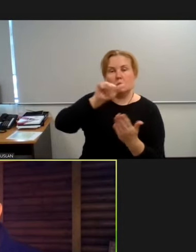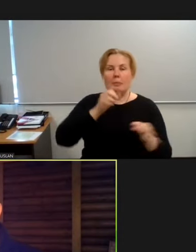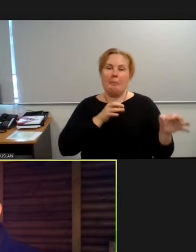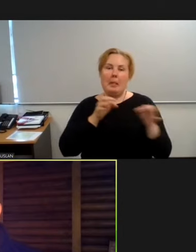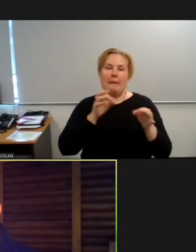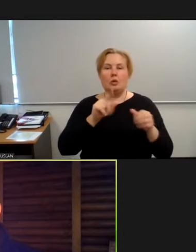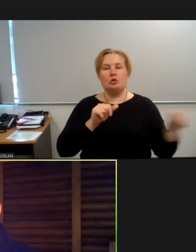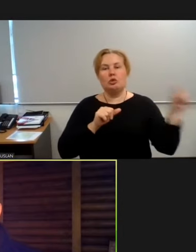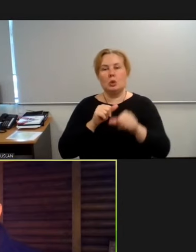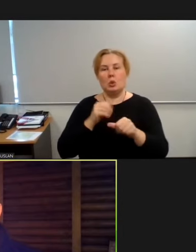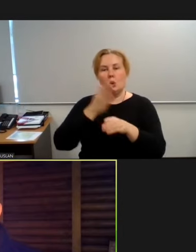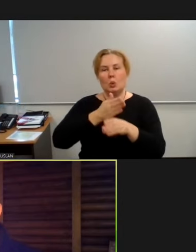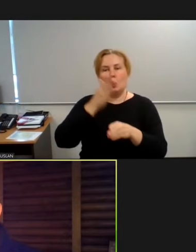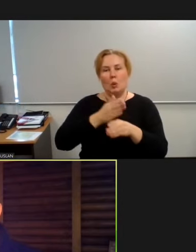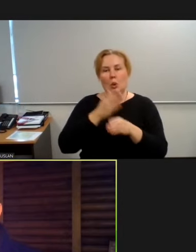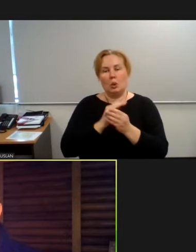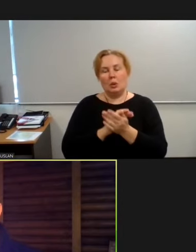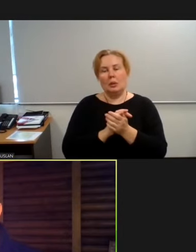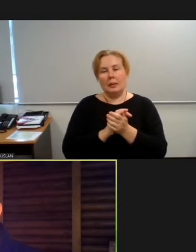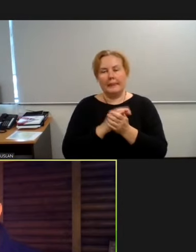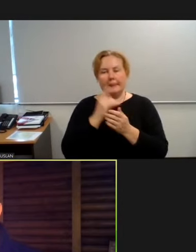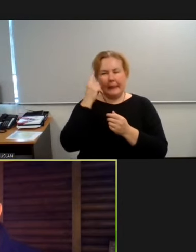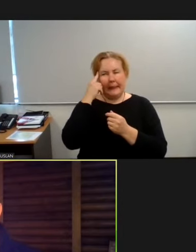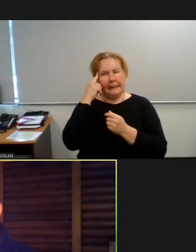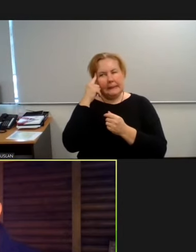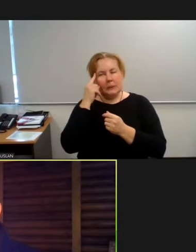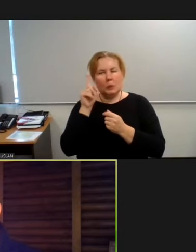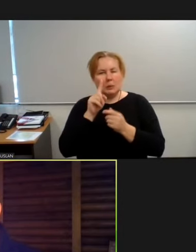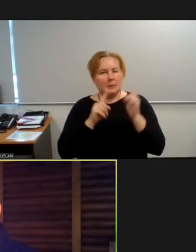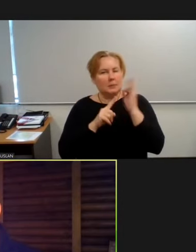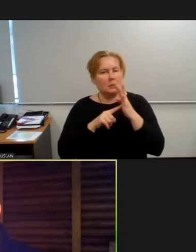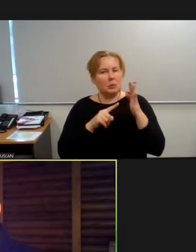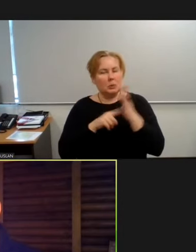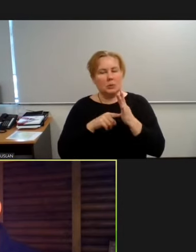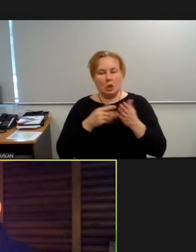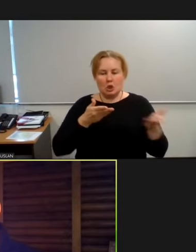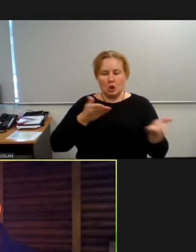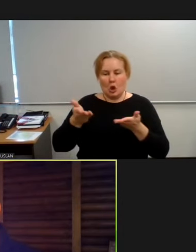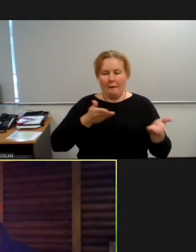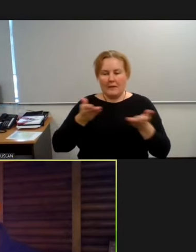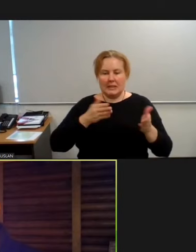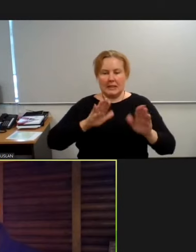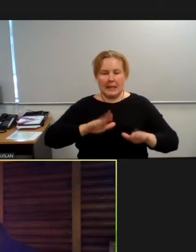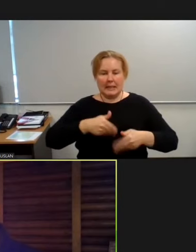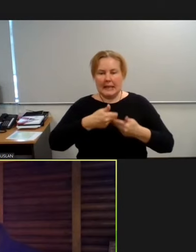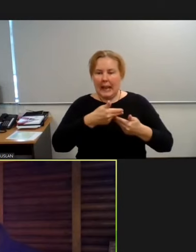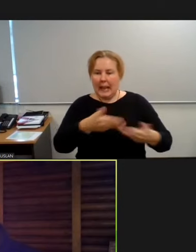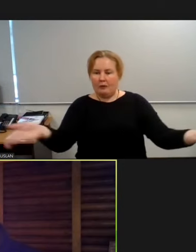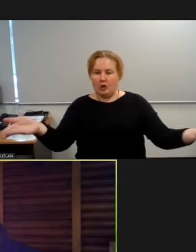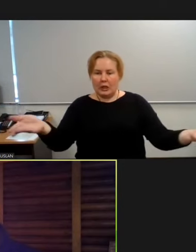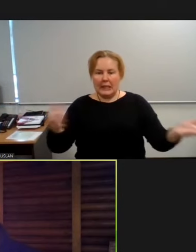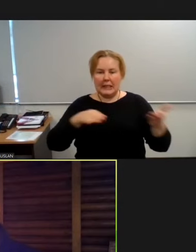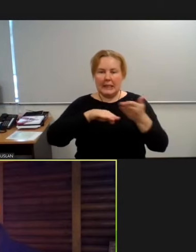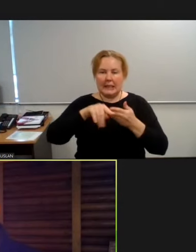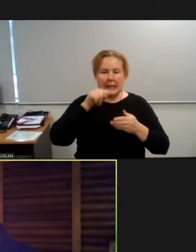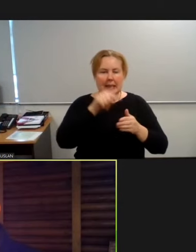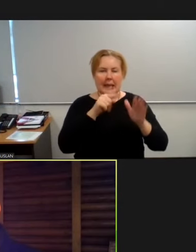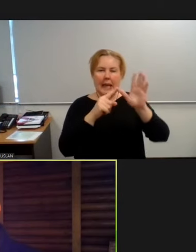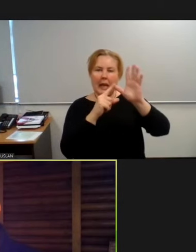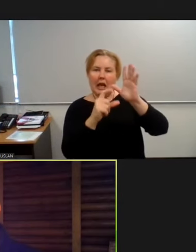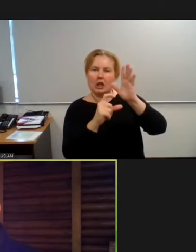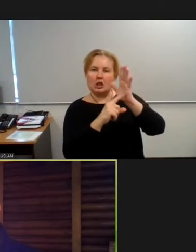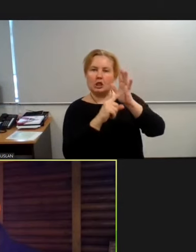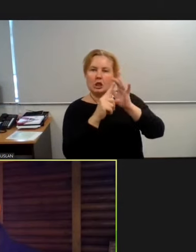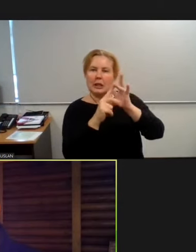delivery in these action areas, and particularly staff who may live in those action areas that are coming to